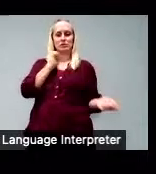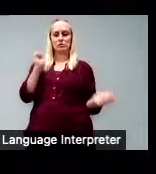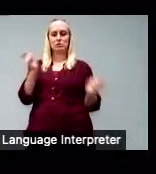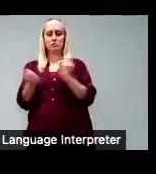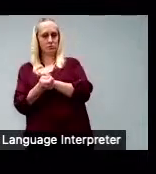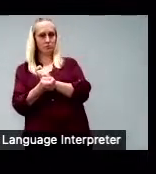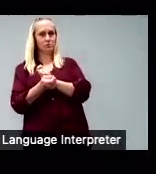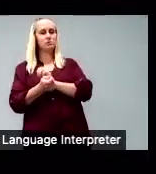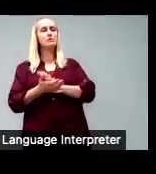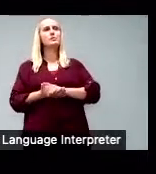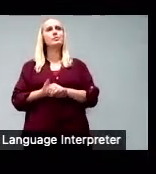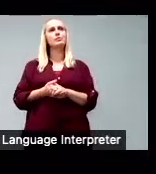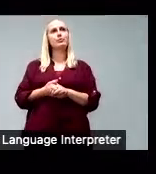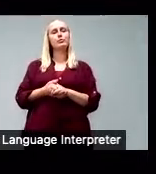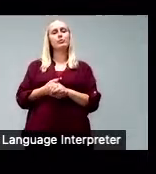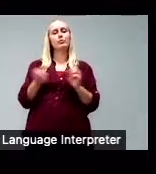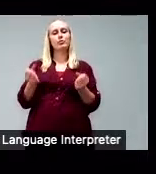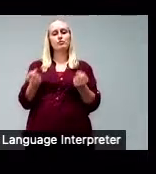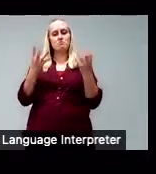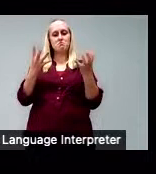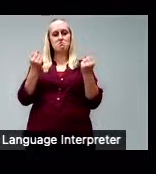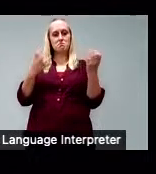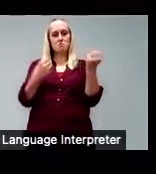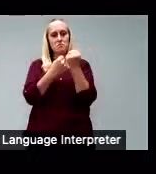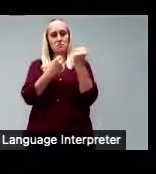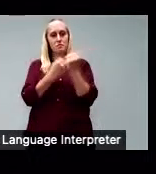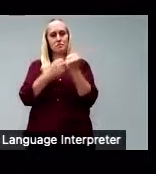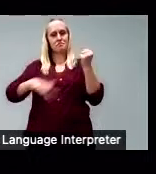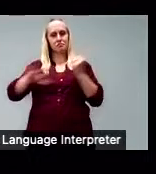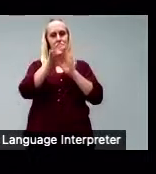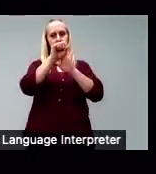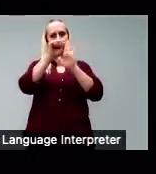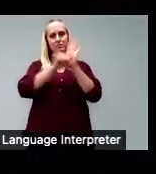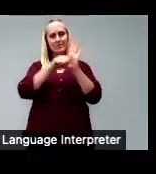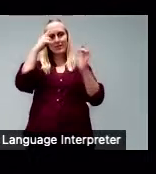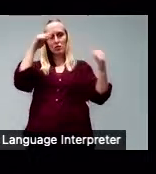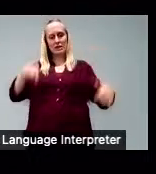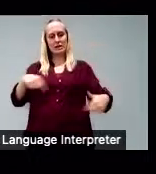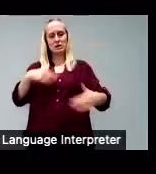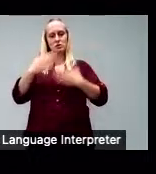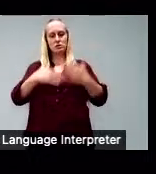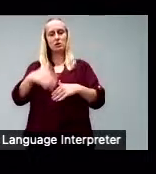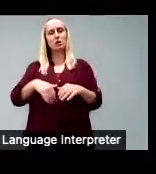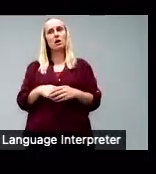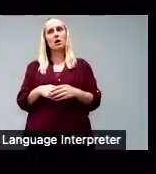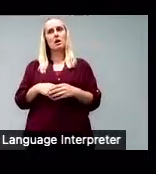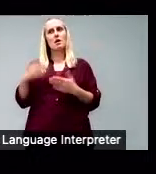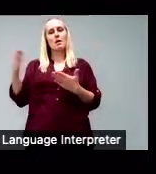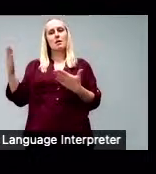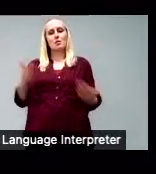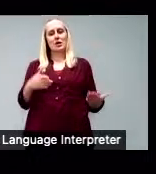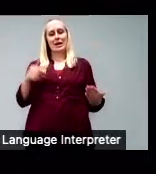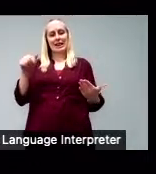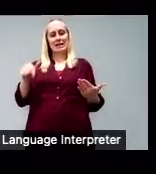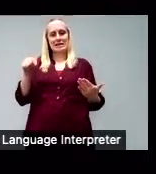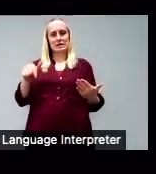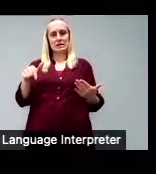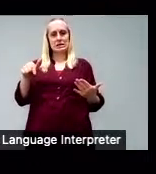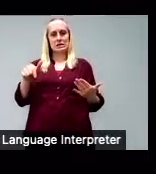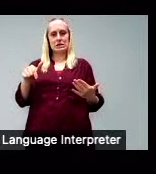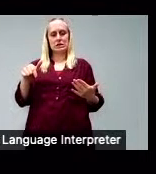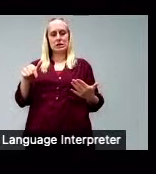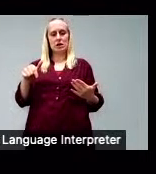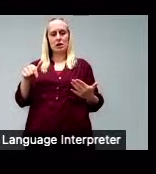so lots and lots of support statewide for this effort, because bringing this site back into